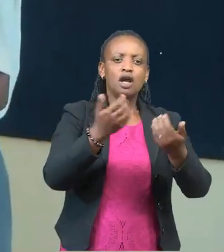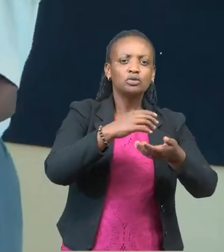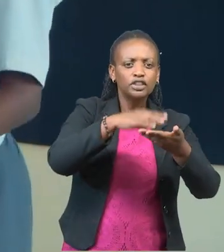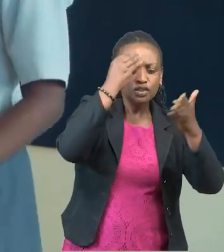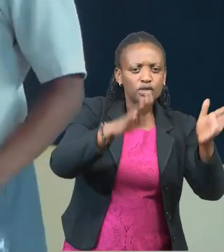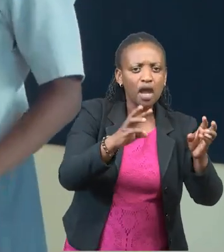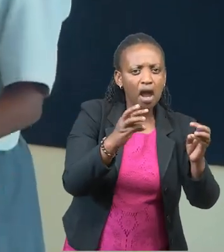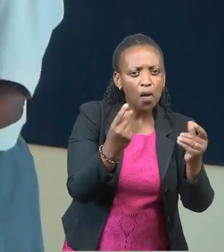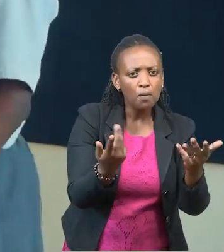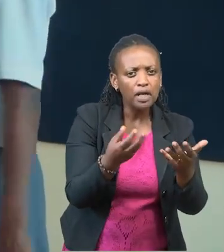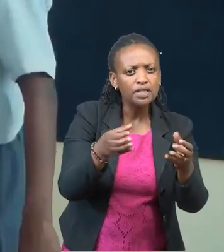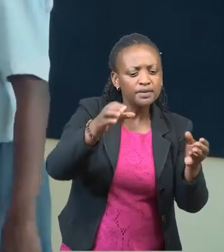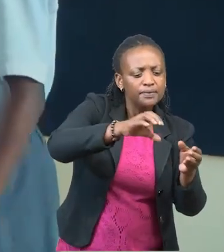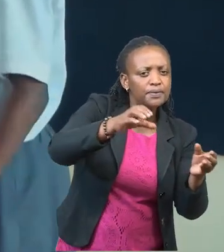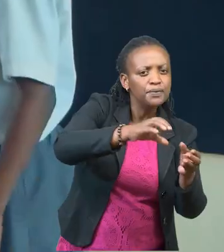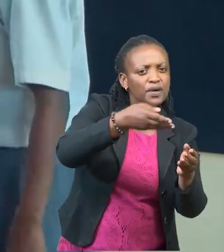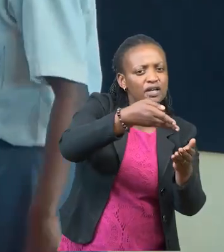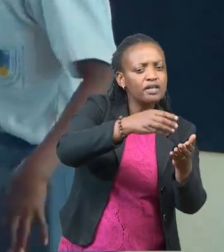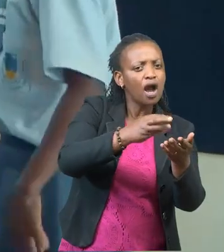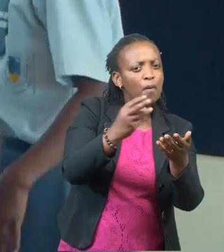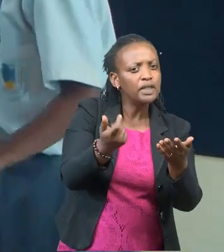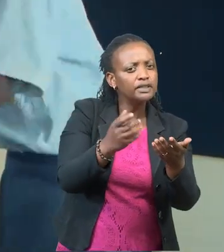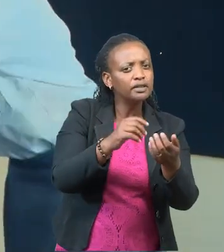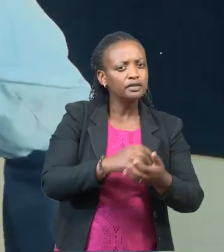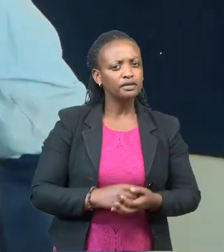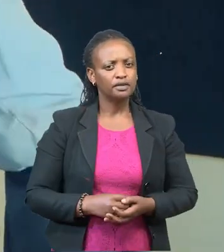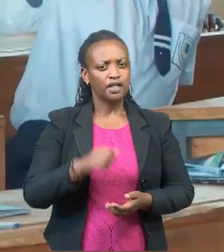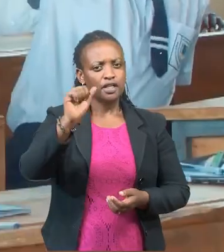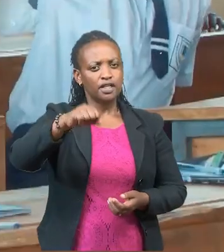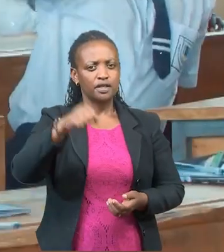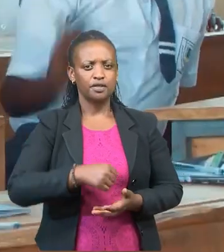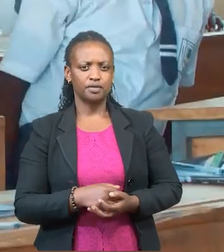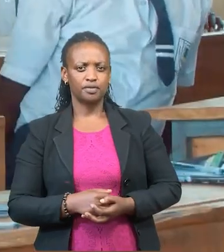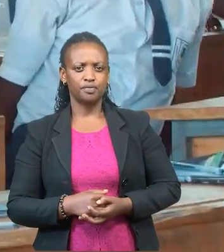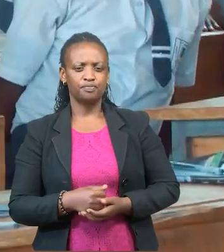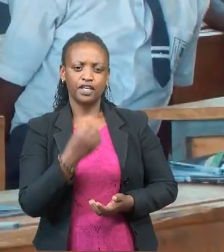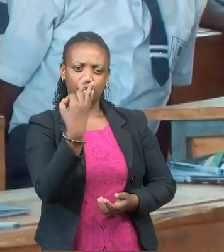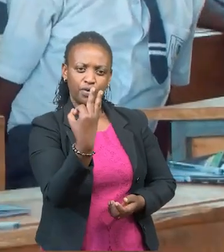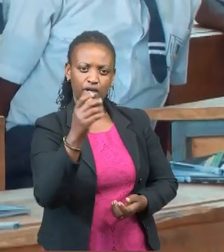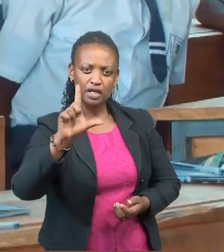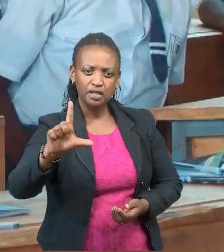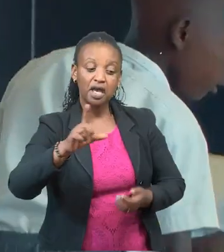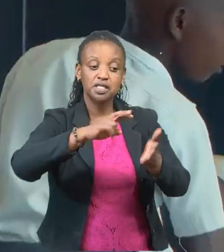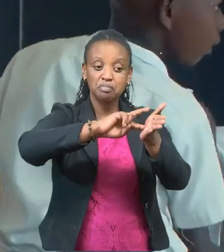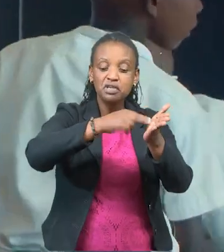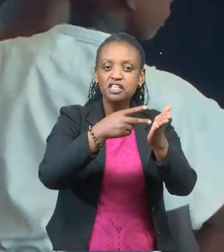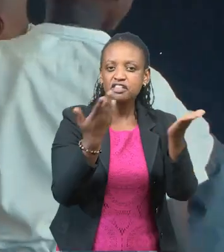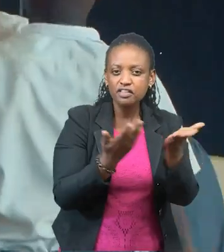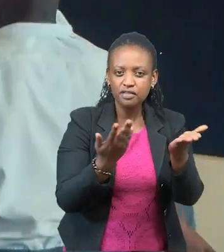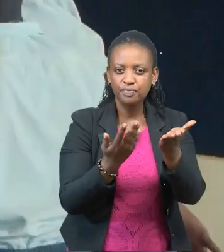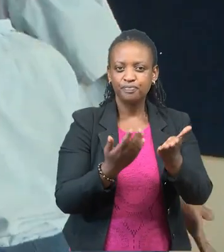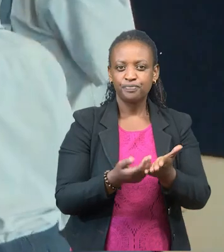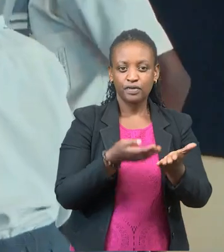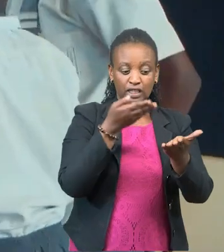Class, how many liters have they poured in here? Yes? 3 liters. That means